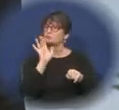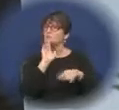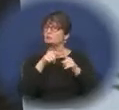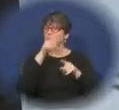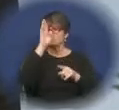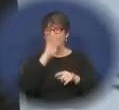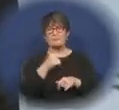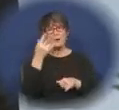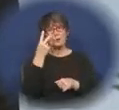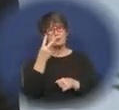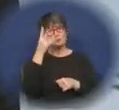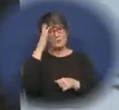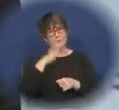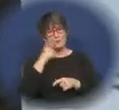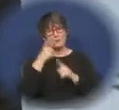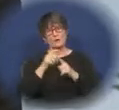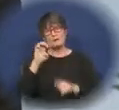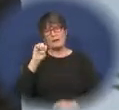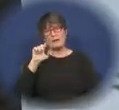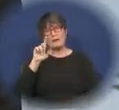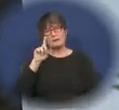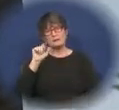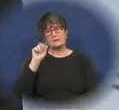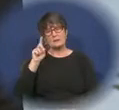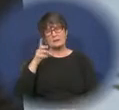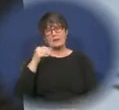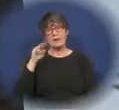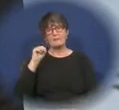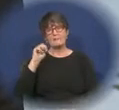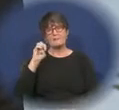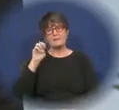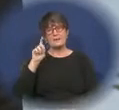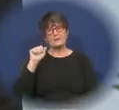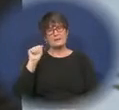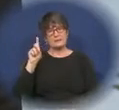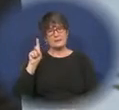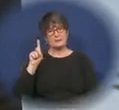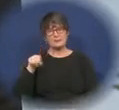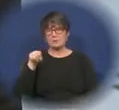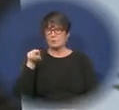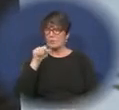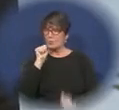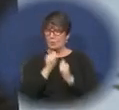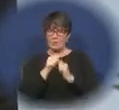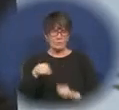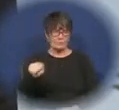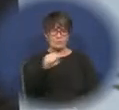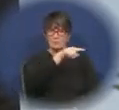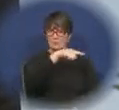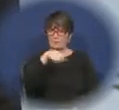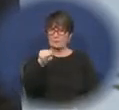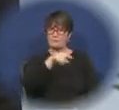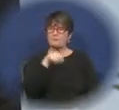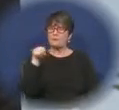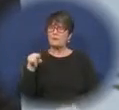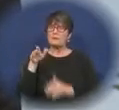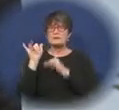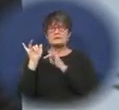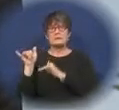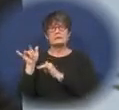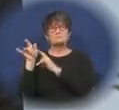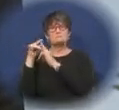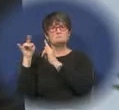Now two men, one named Eldad and the other Medad, were not in the gathering, but had been left in the